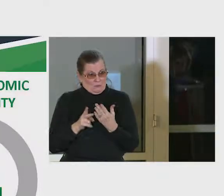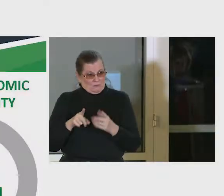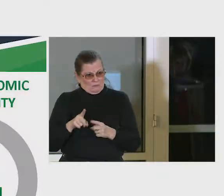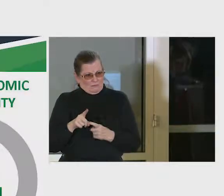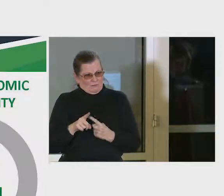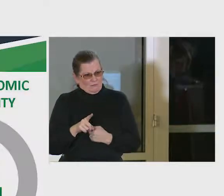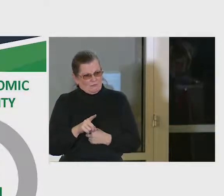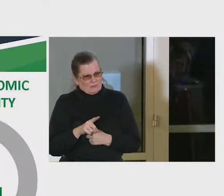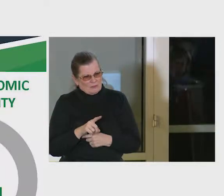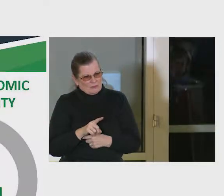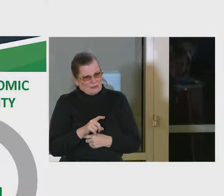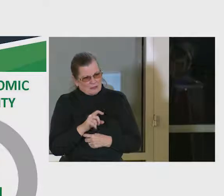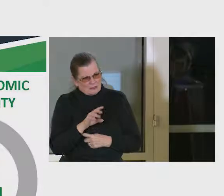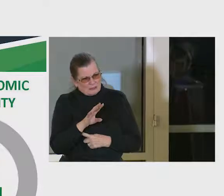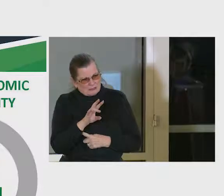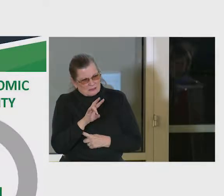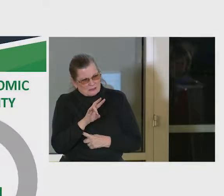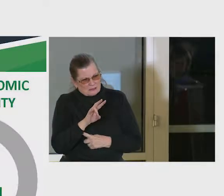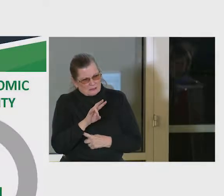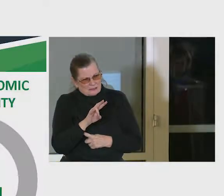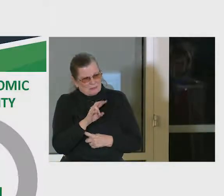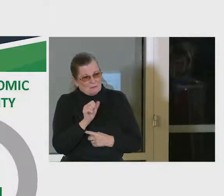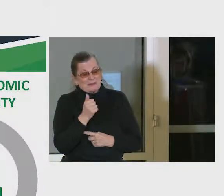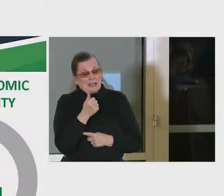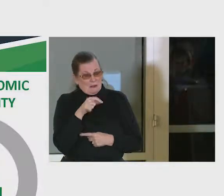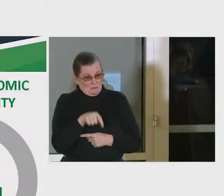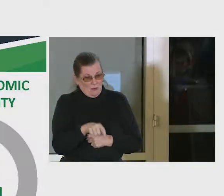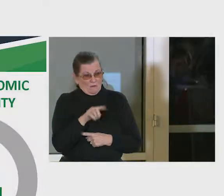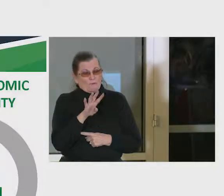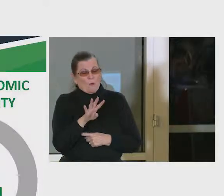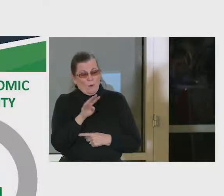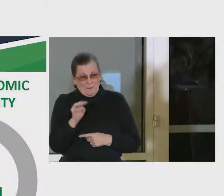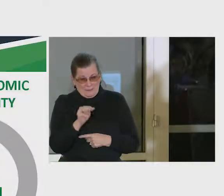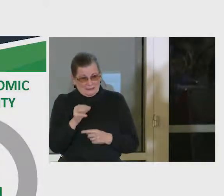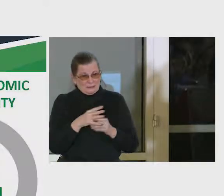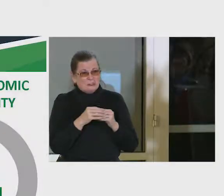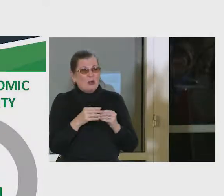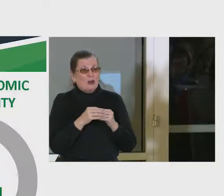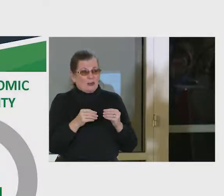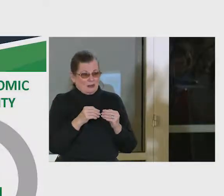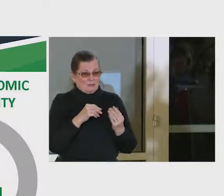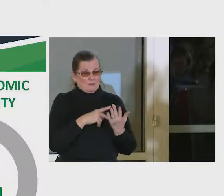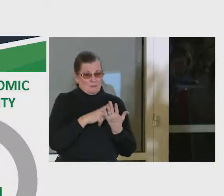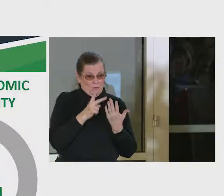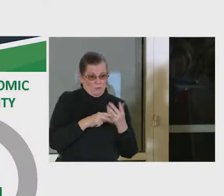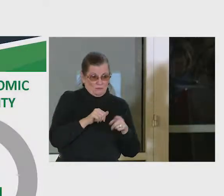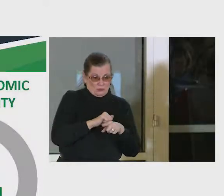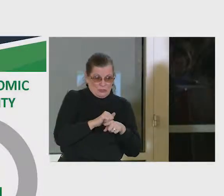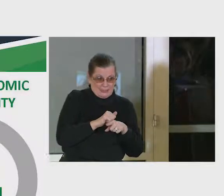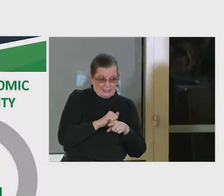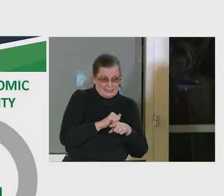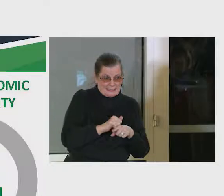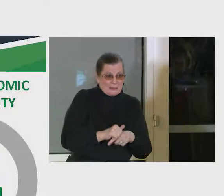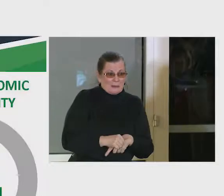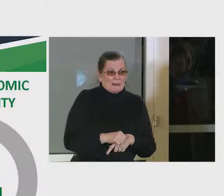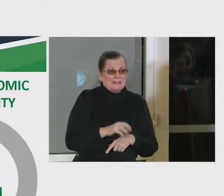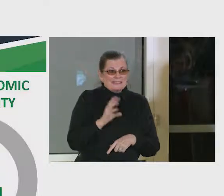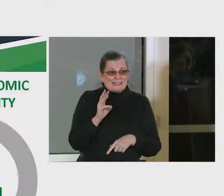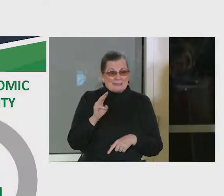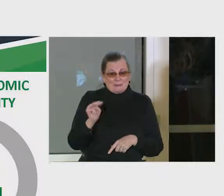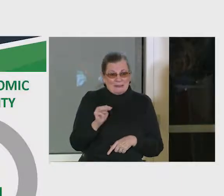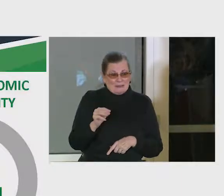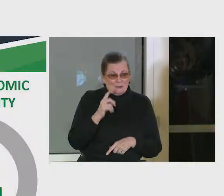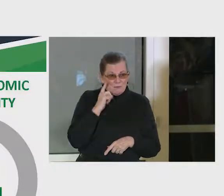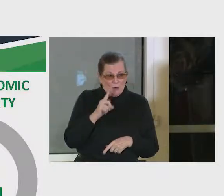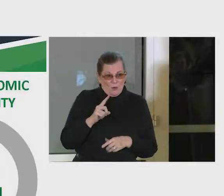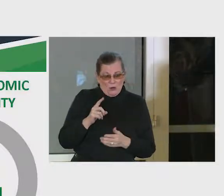programs that target residents with barriers to employment, and another $6 million in programs that provide job opportunities